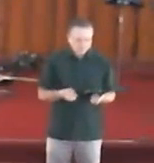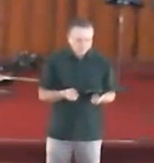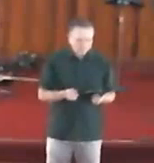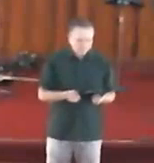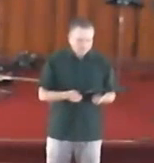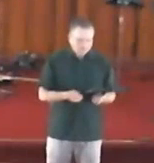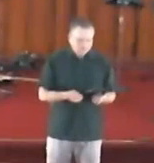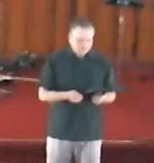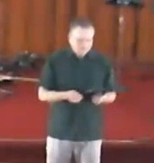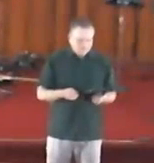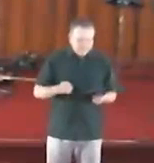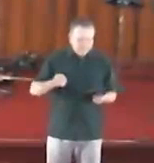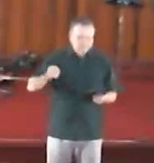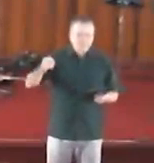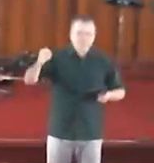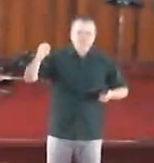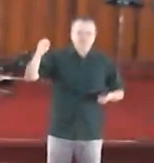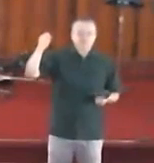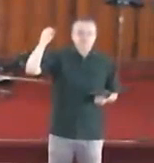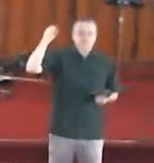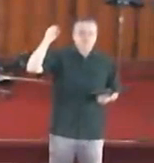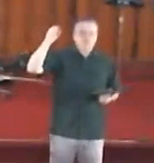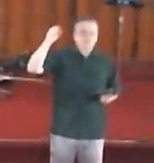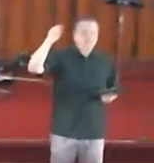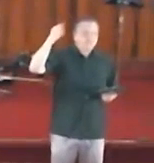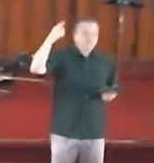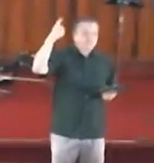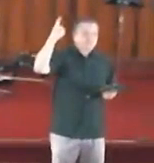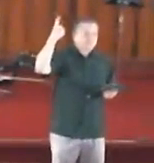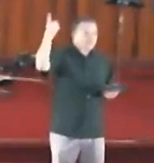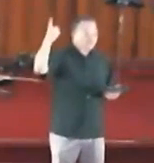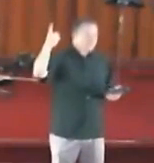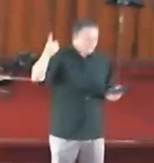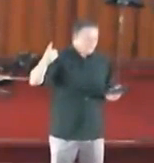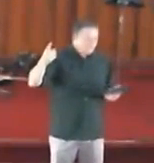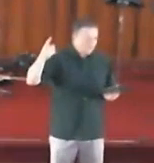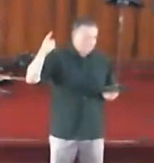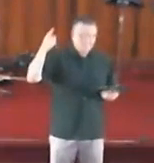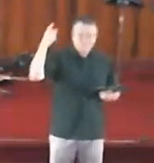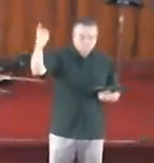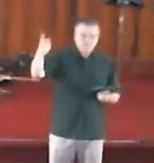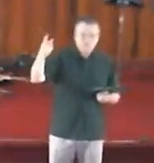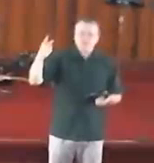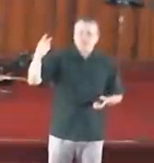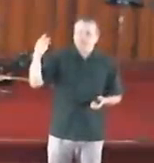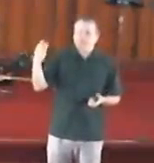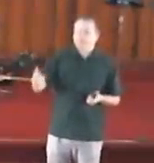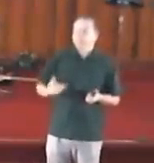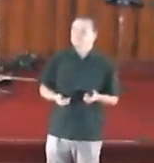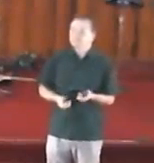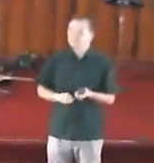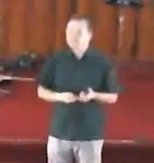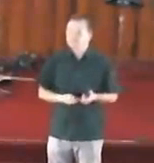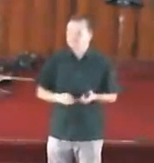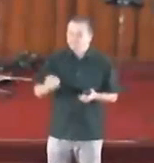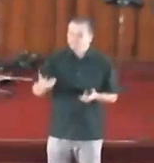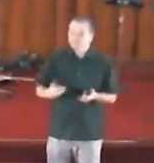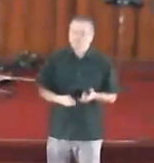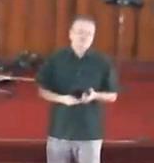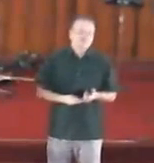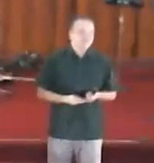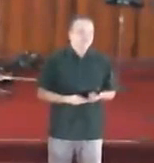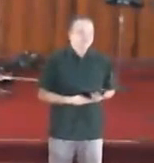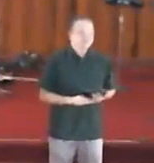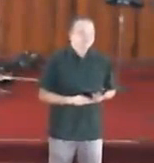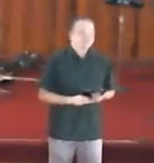the obstacle sometimes. Y a veces tenemos obstáculos de ignorancia, de temor o de incredulidad, y de eso